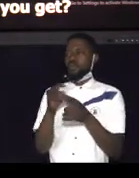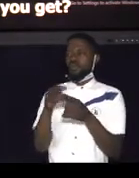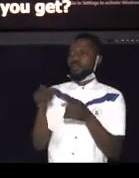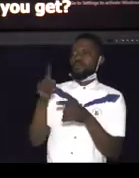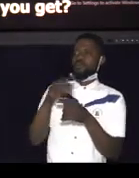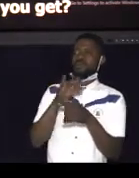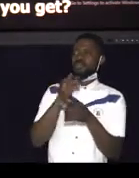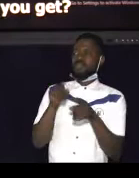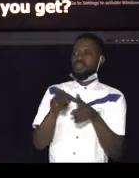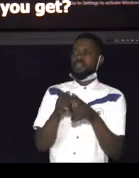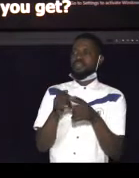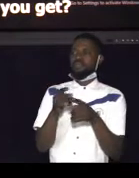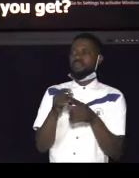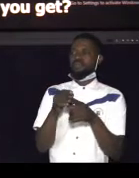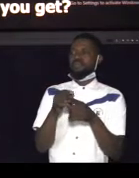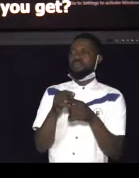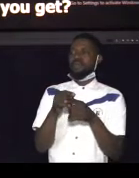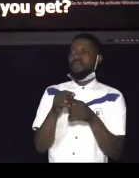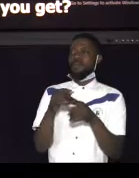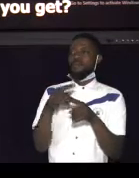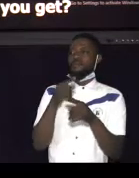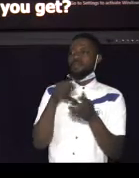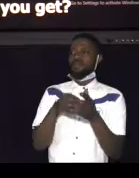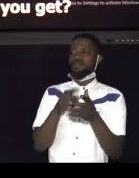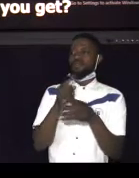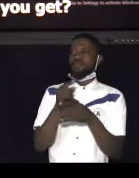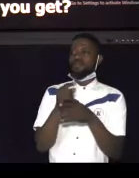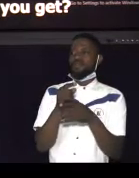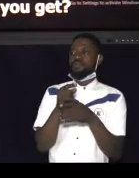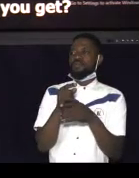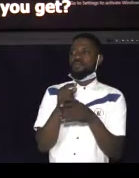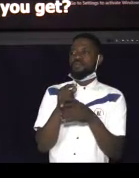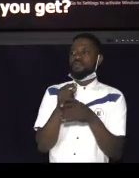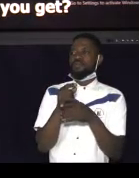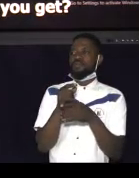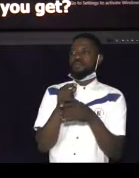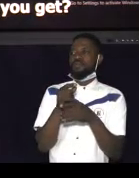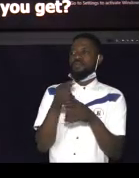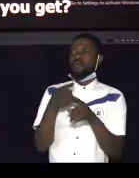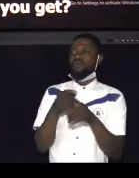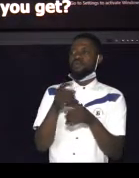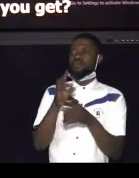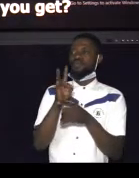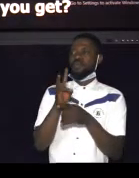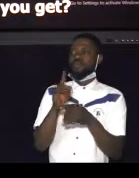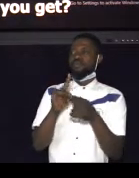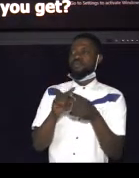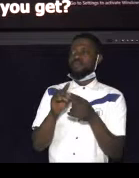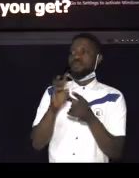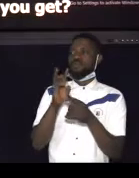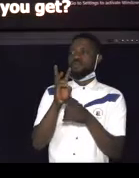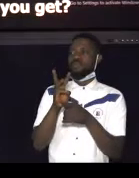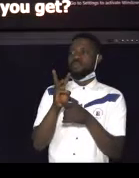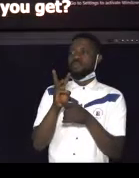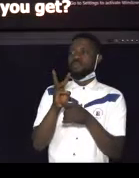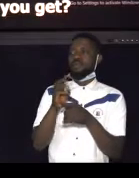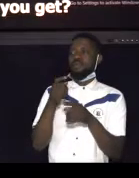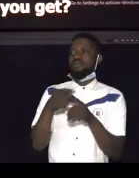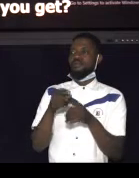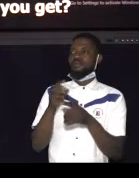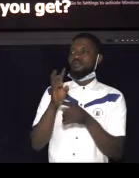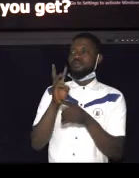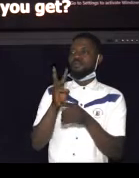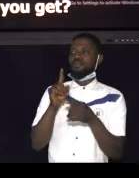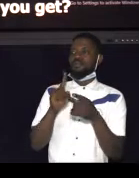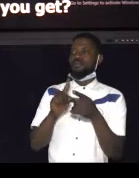way, it's the same, is 180. But for this one, from 7 to 6, that is 1 space. From 6